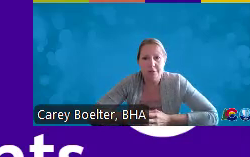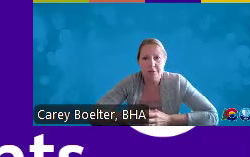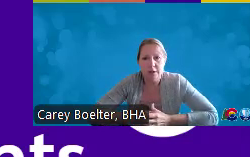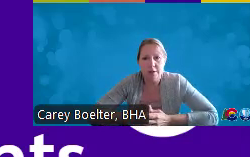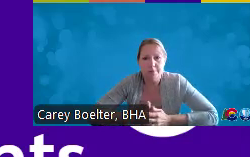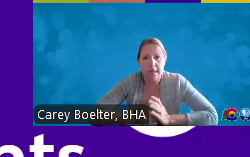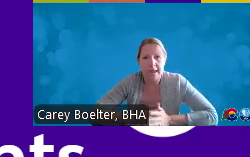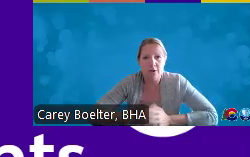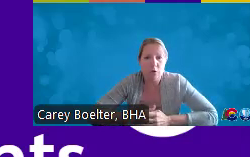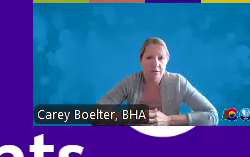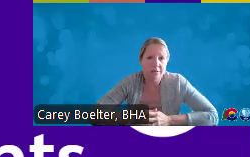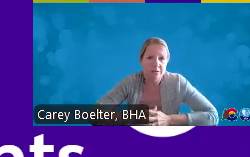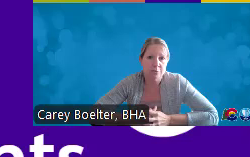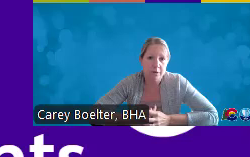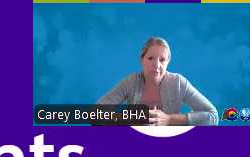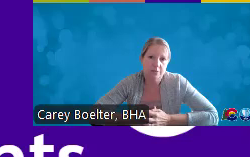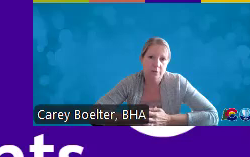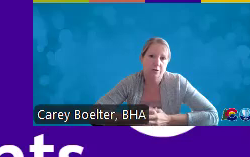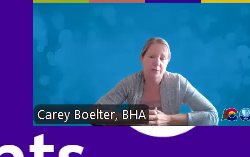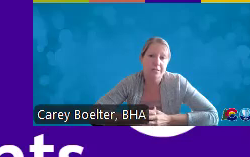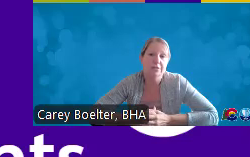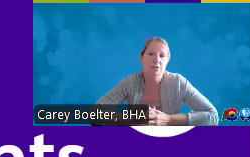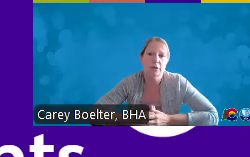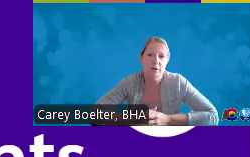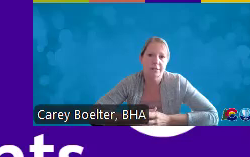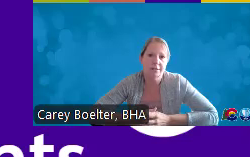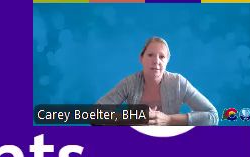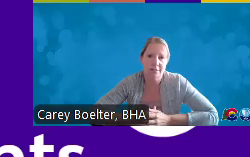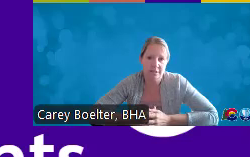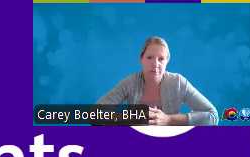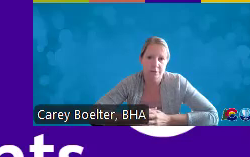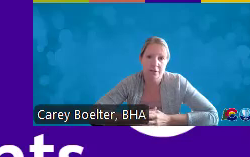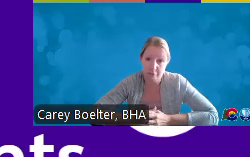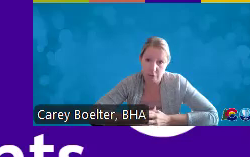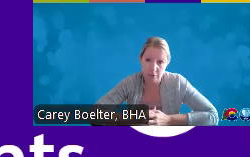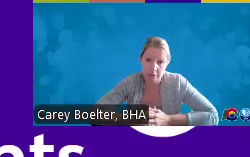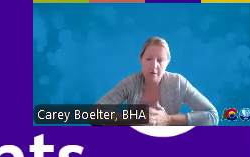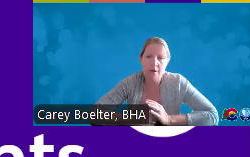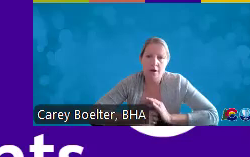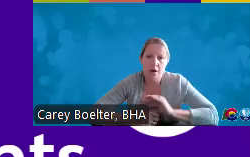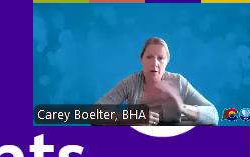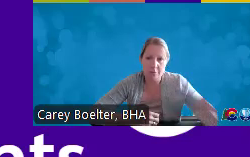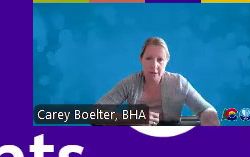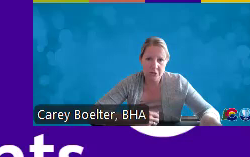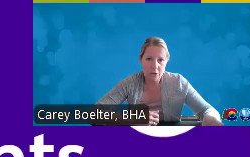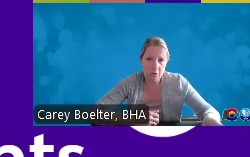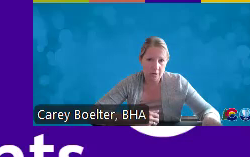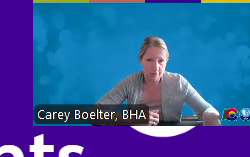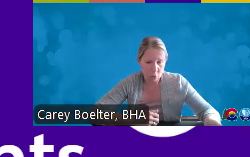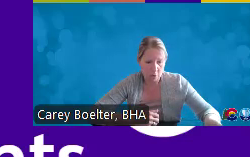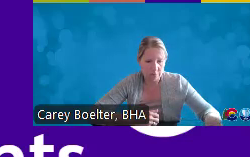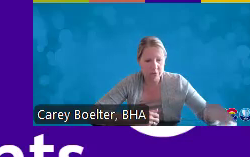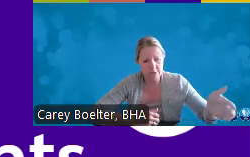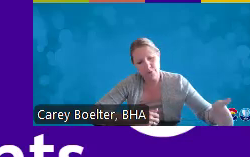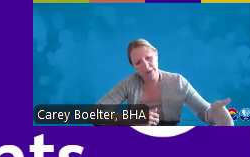crisis service and our walk-in centers must administer a crisis assessment in full on the BHA